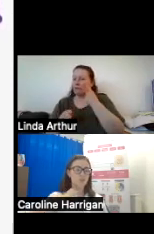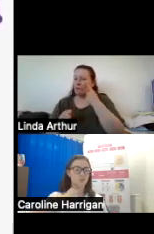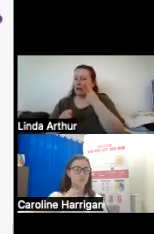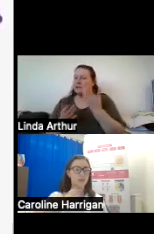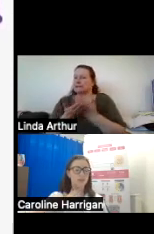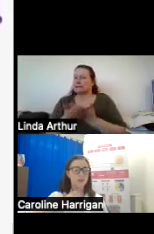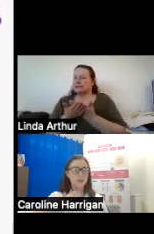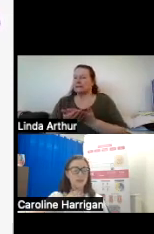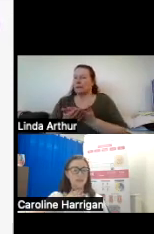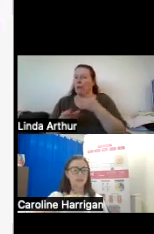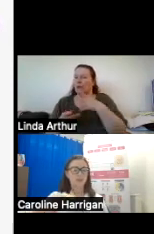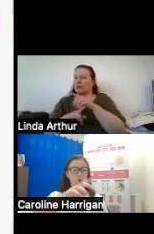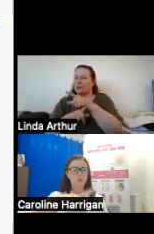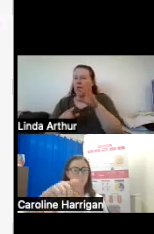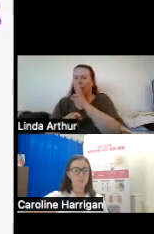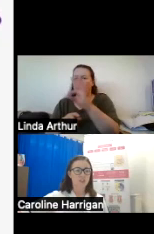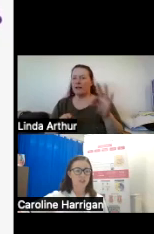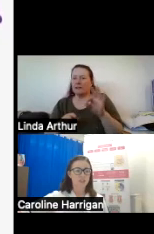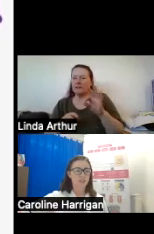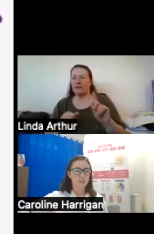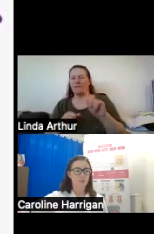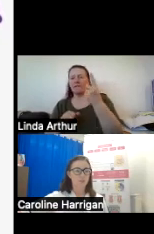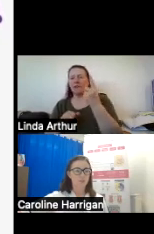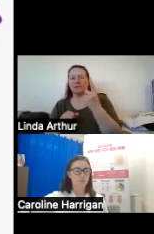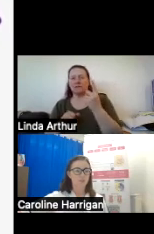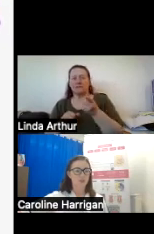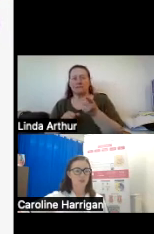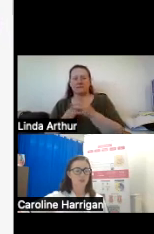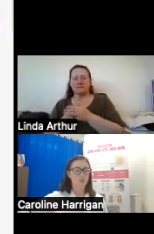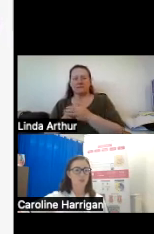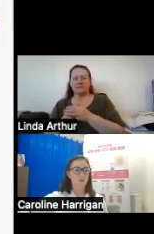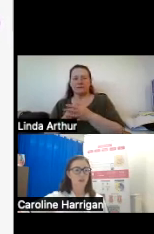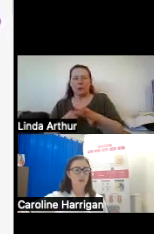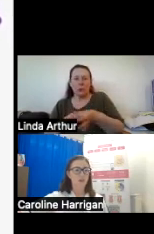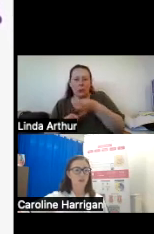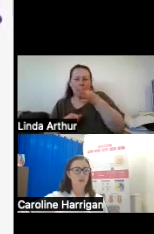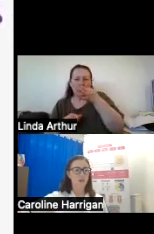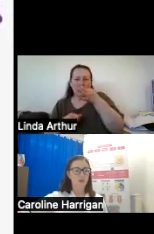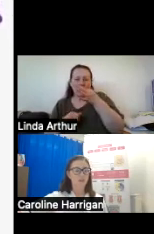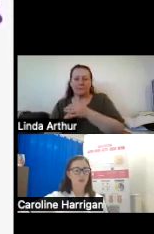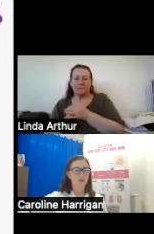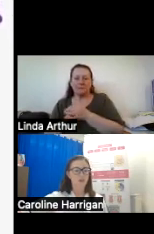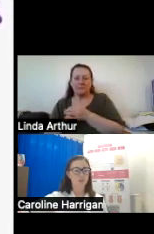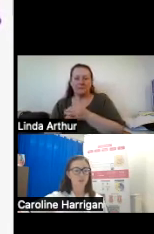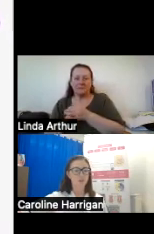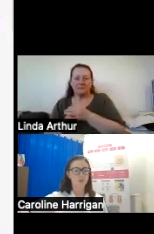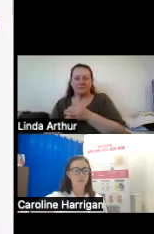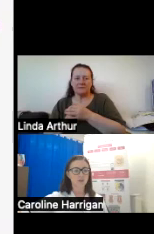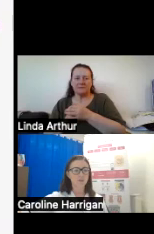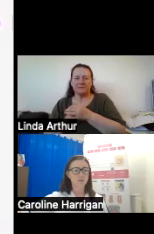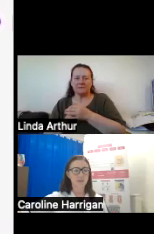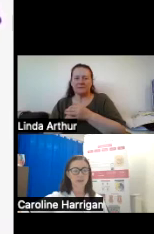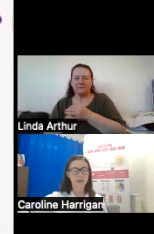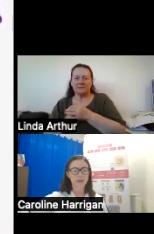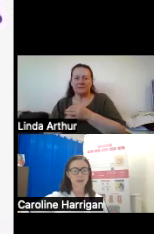want you to do for me is, we'll go with the first analogy there, which is the straw. So as you've seen in that picture, what I want you to do is